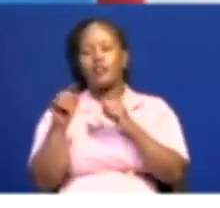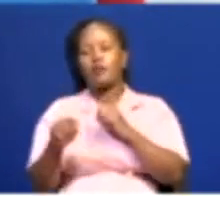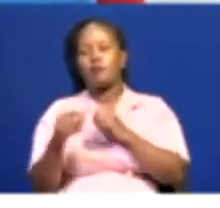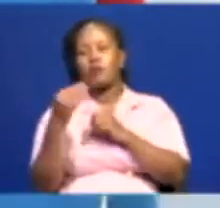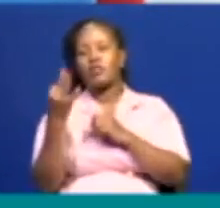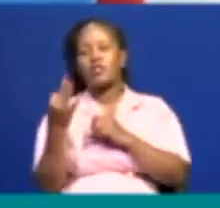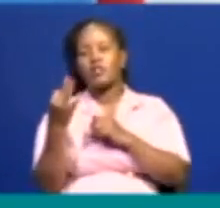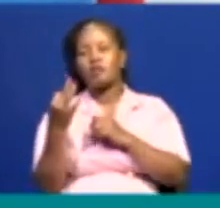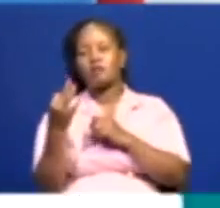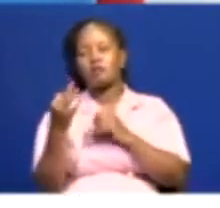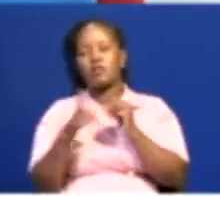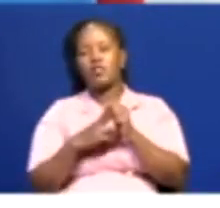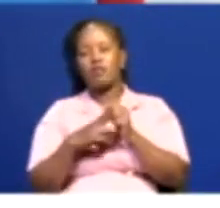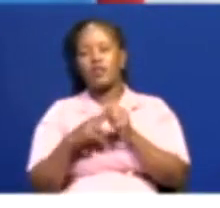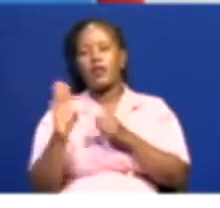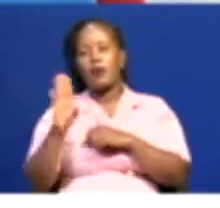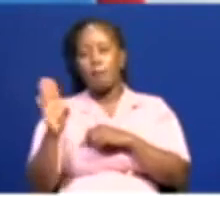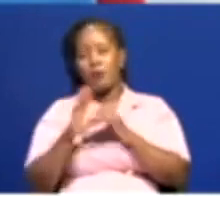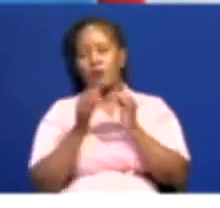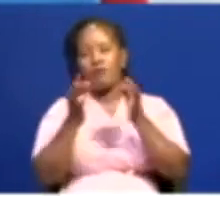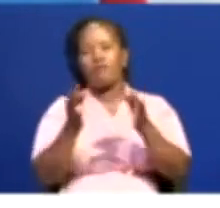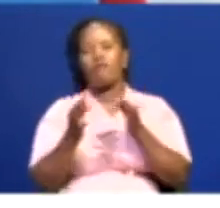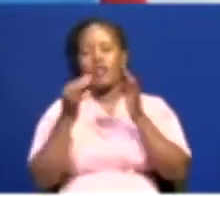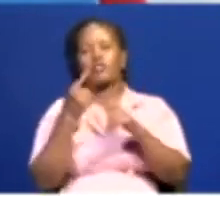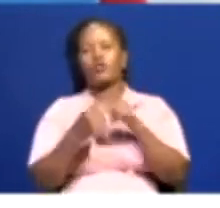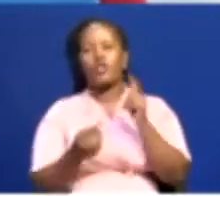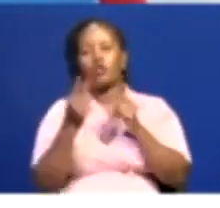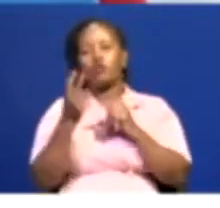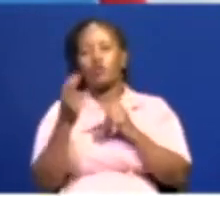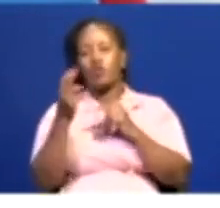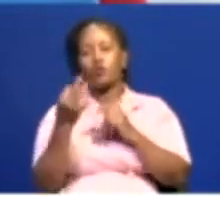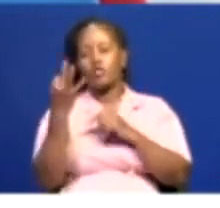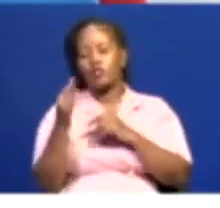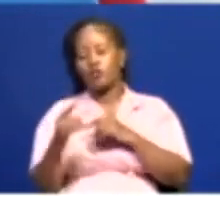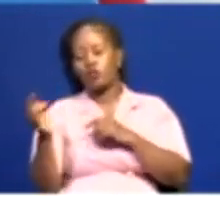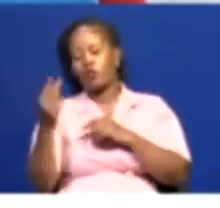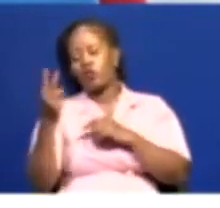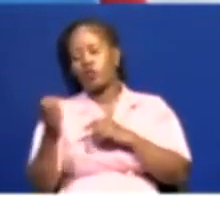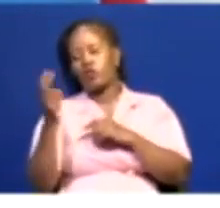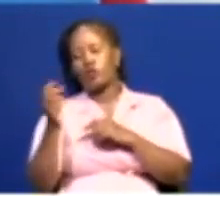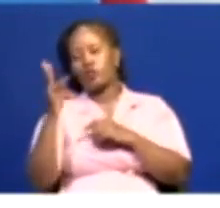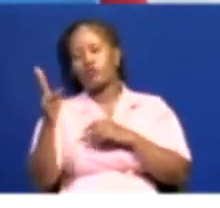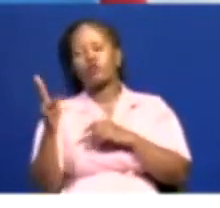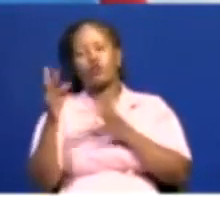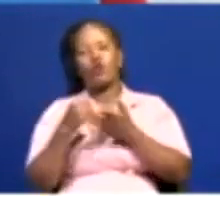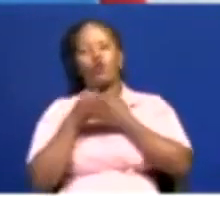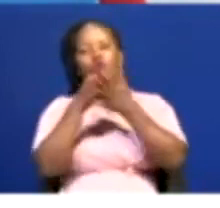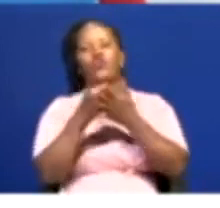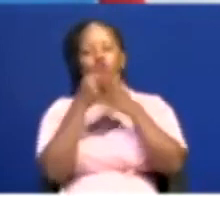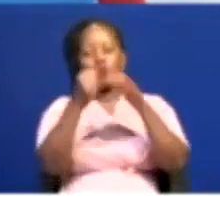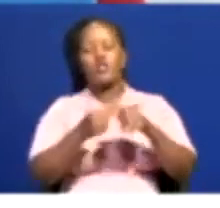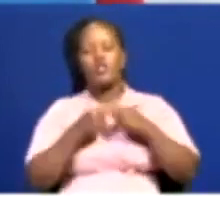7.387 billion for the financial year 2023 to 2024 would therefore go a long way in strengthening the county's capacity and